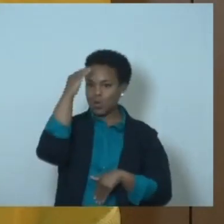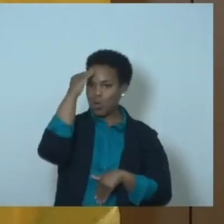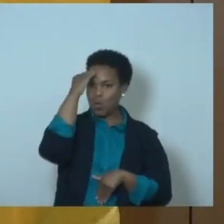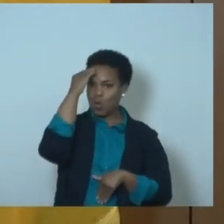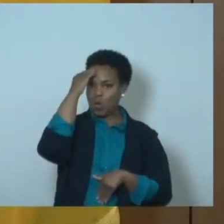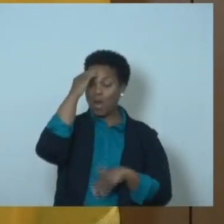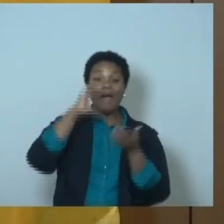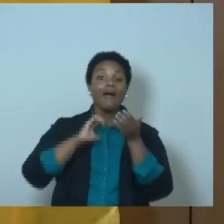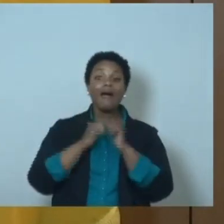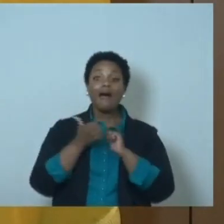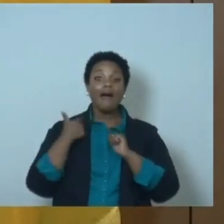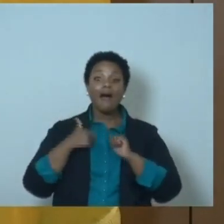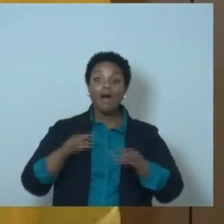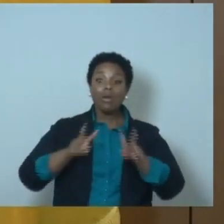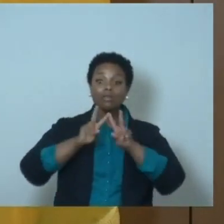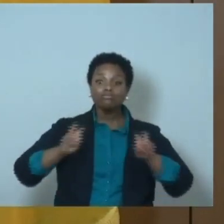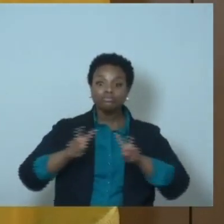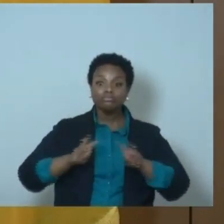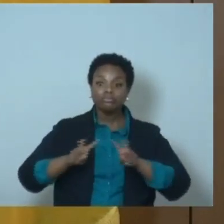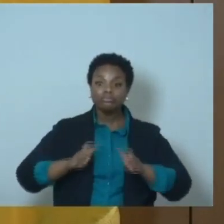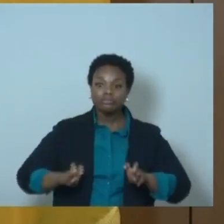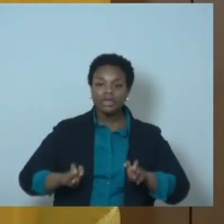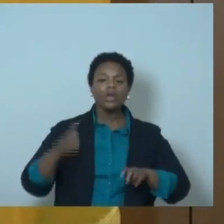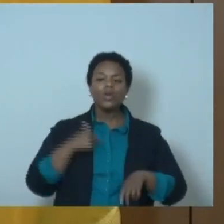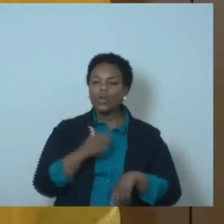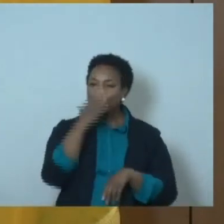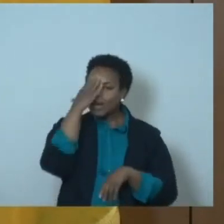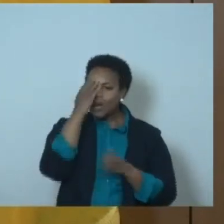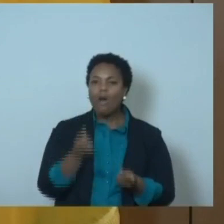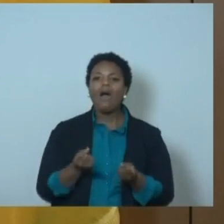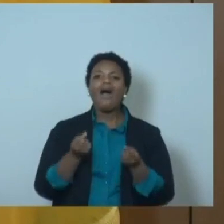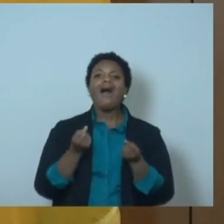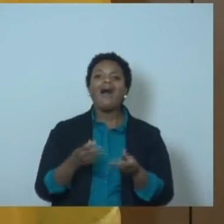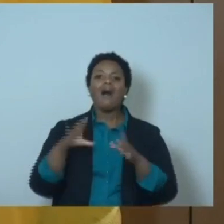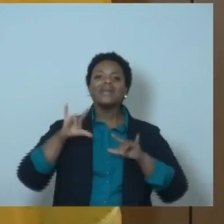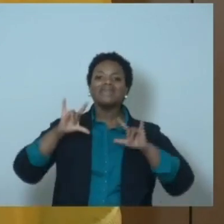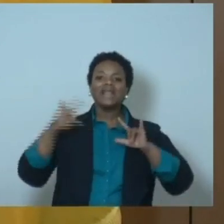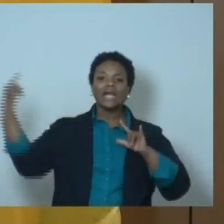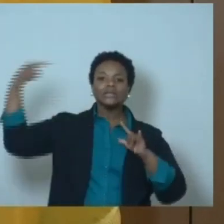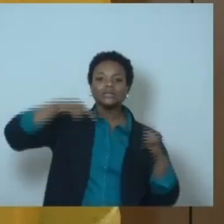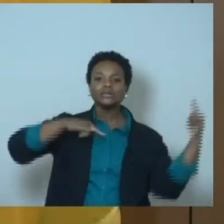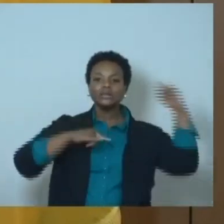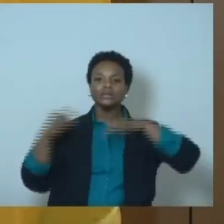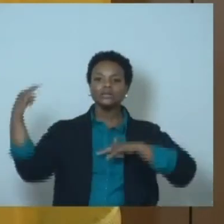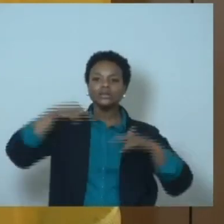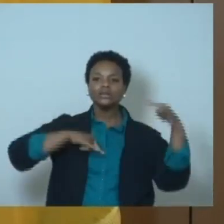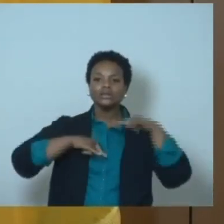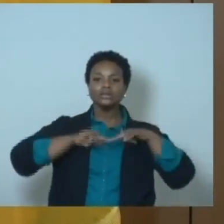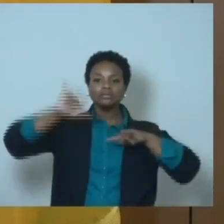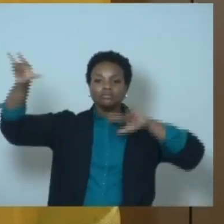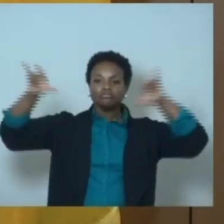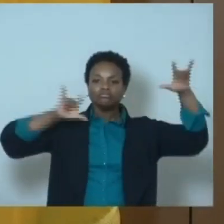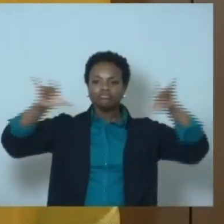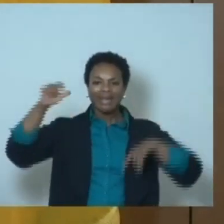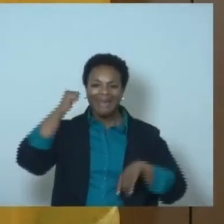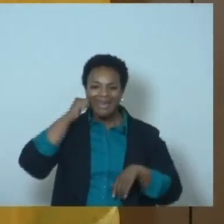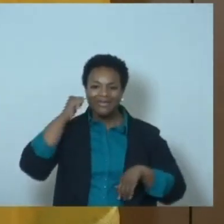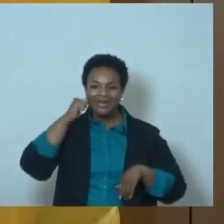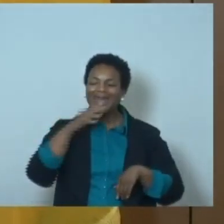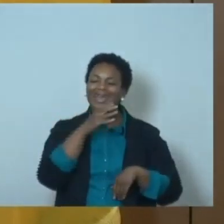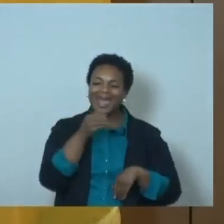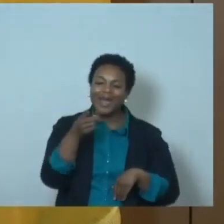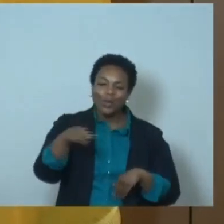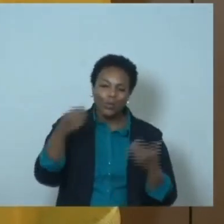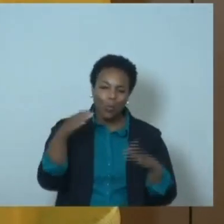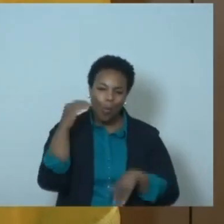the state and knowing who's actually flying in every day. And as you're aware, those have been greatly reduced. So we still